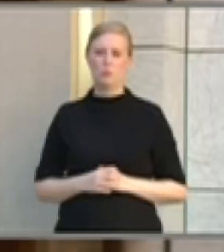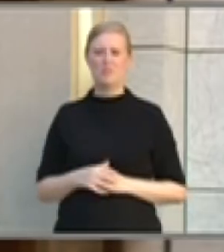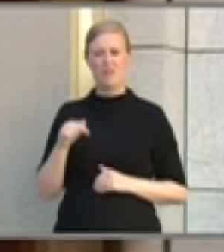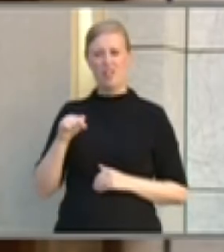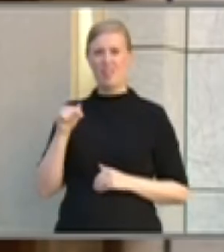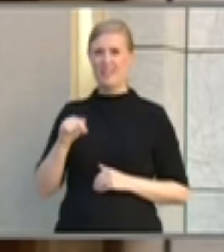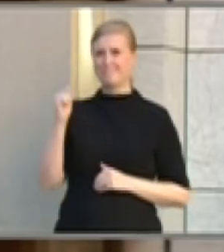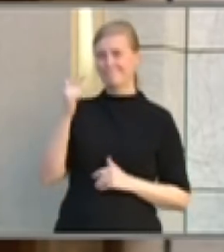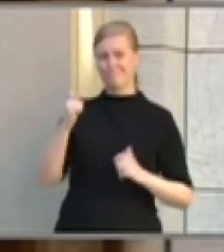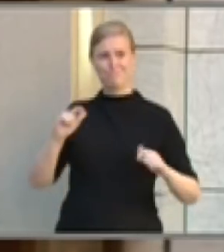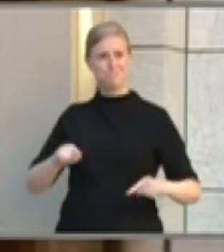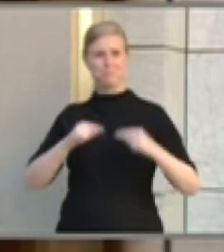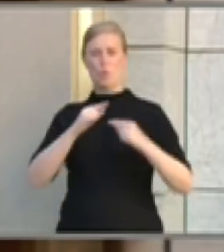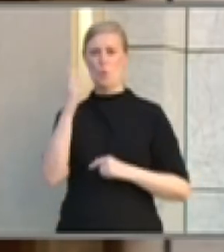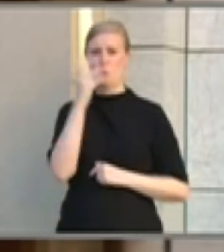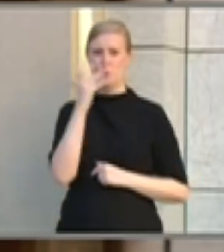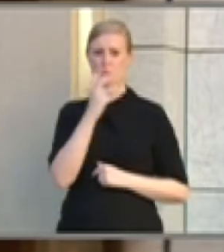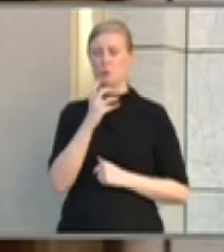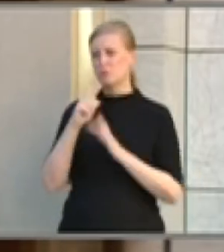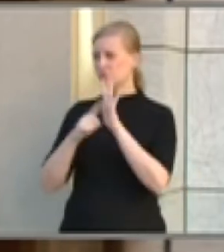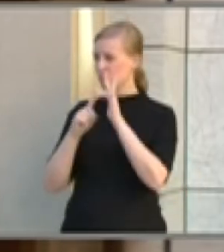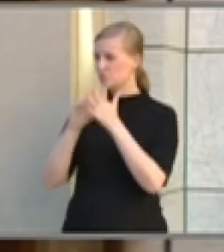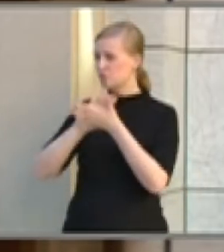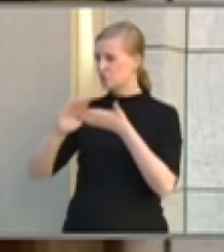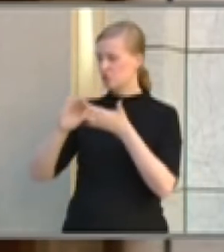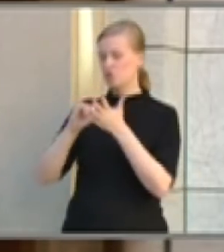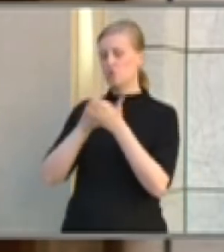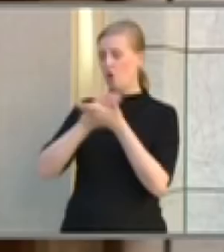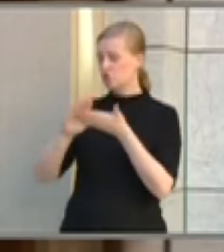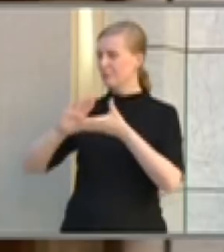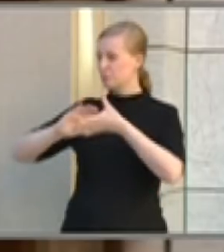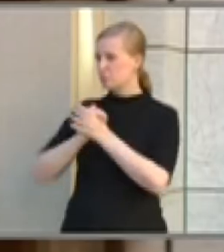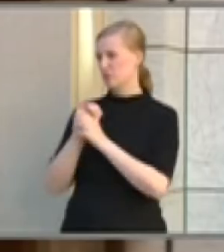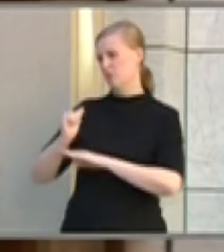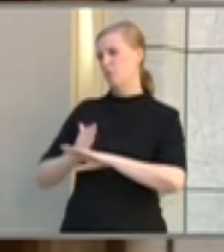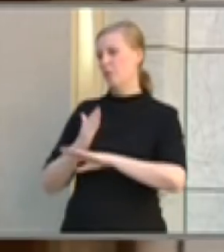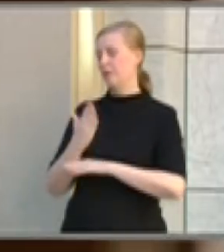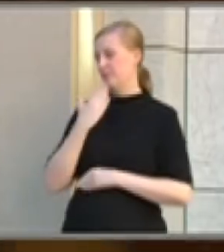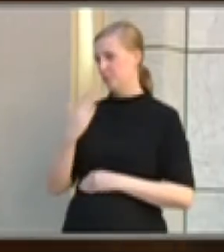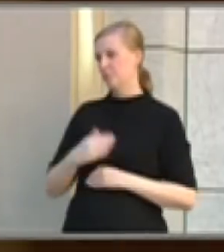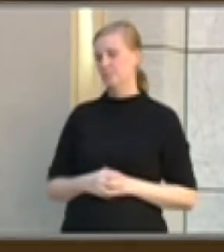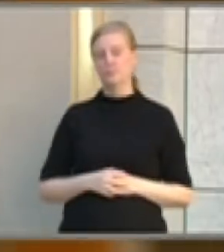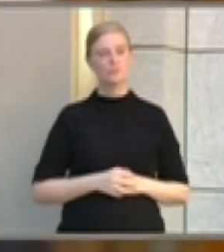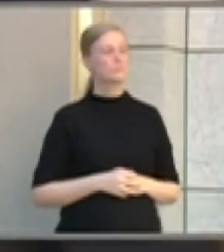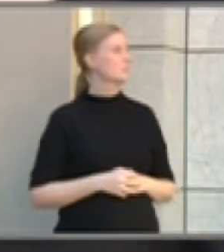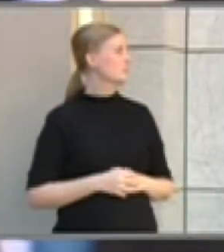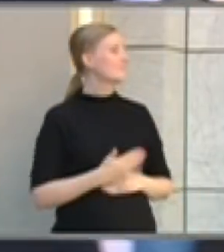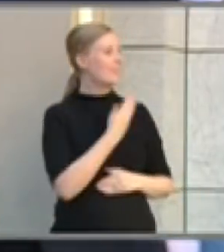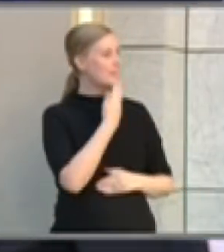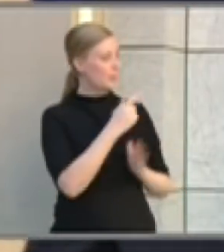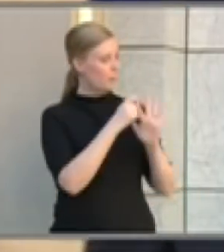work you've done, Josh, but for all of us, it's about the support that's needed. Josh. Well, thank you, Prime